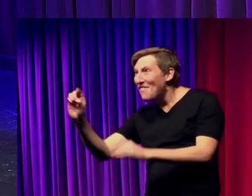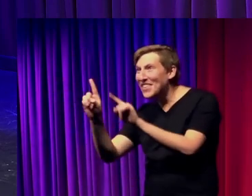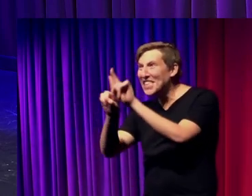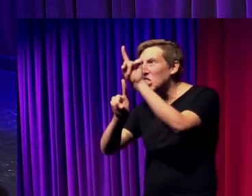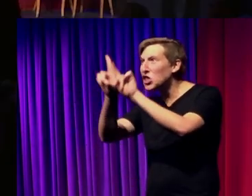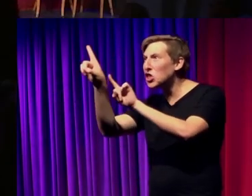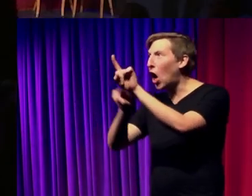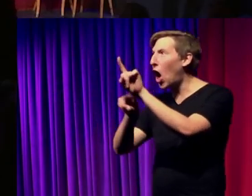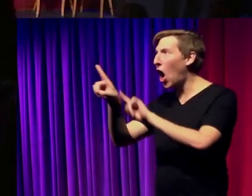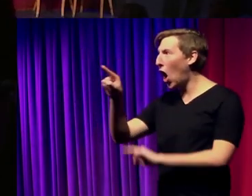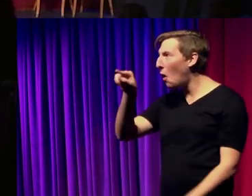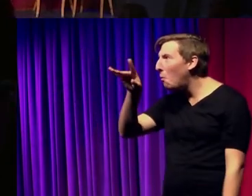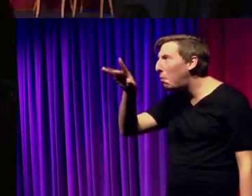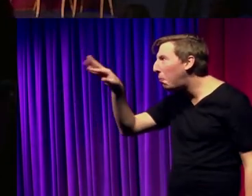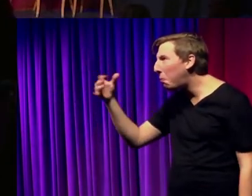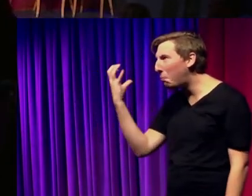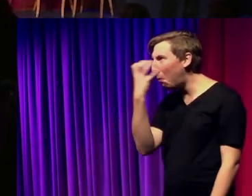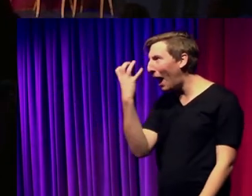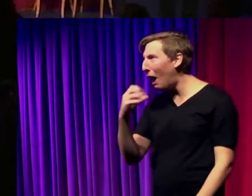amazing.